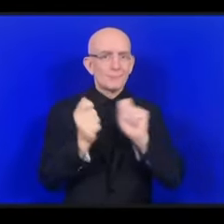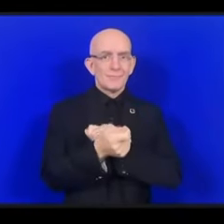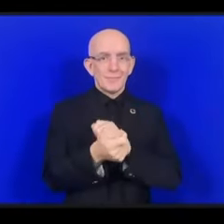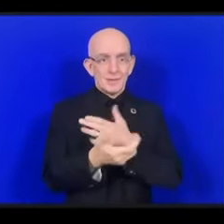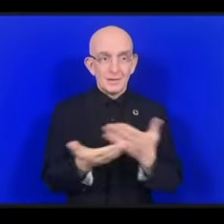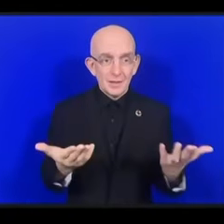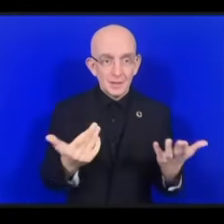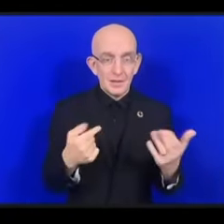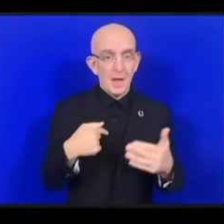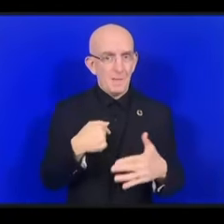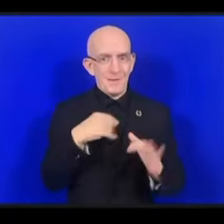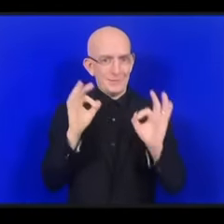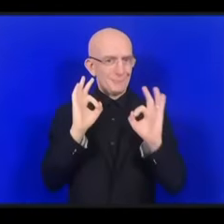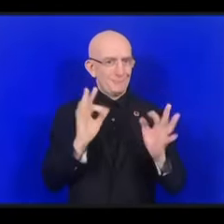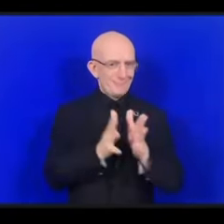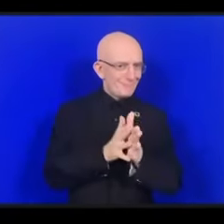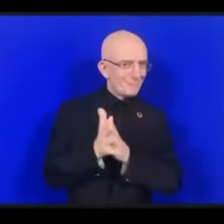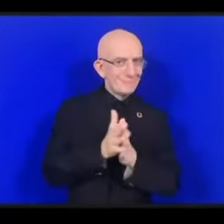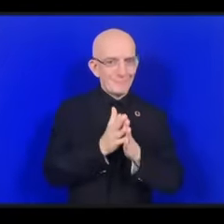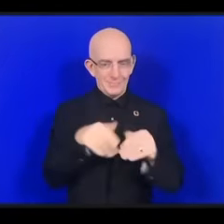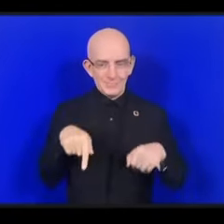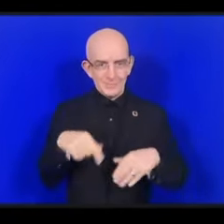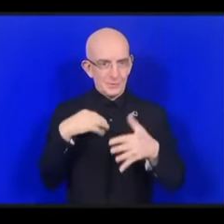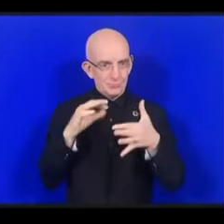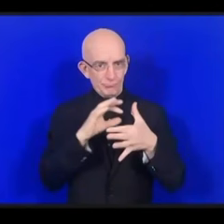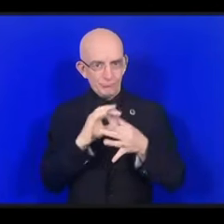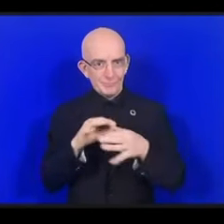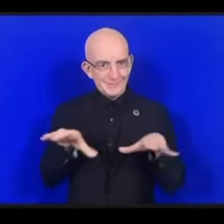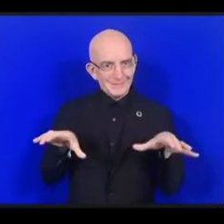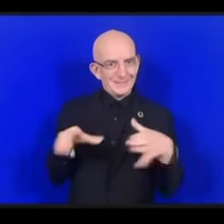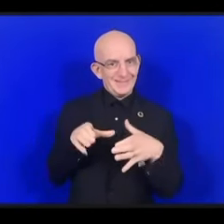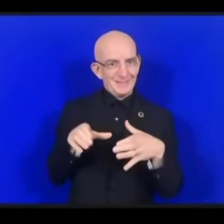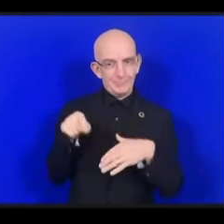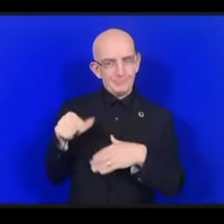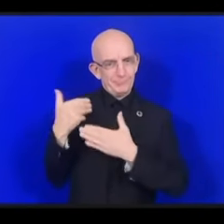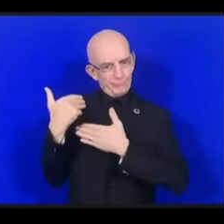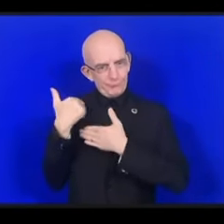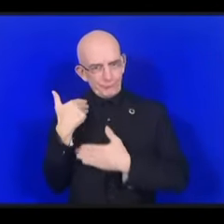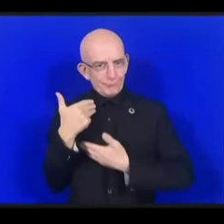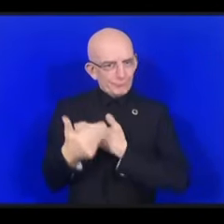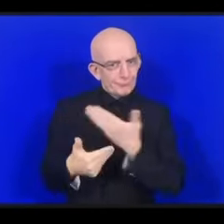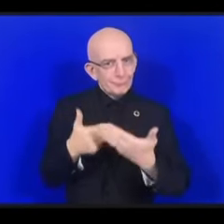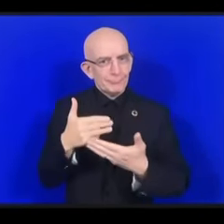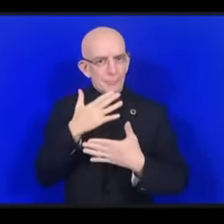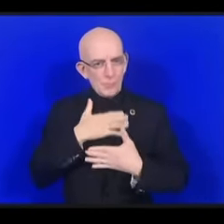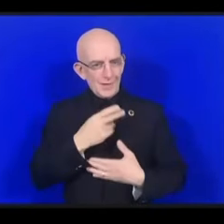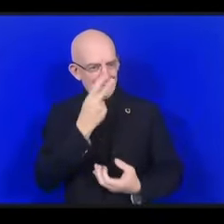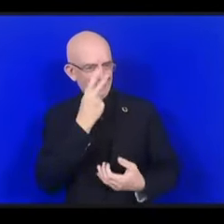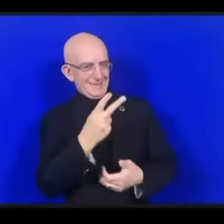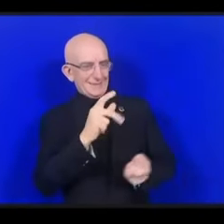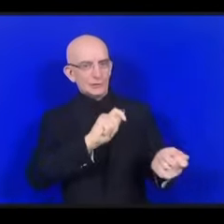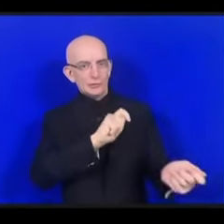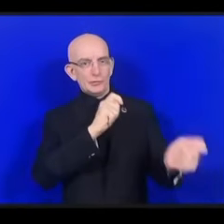industry through our world-first fully virtualized Open RAN technology.